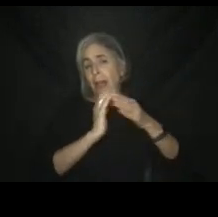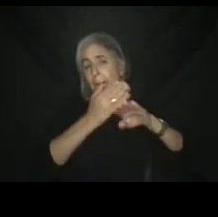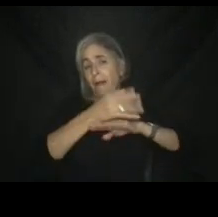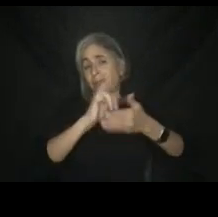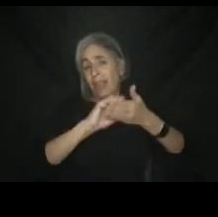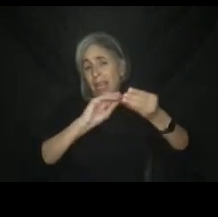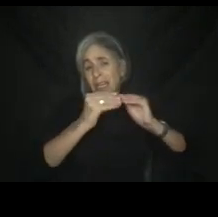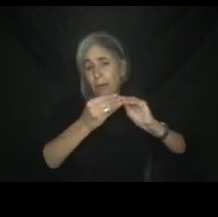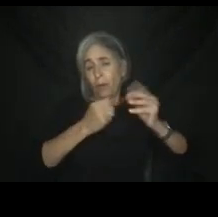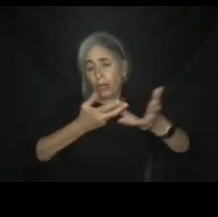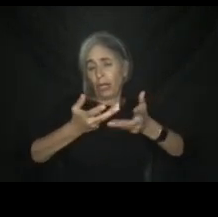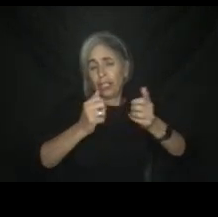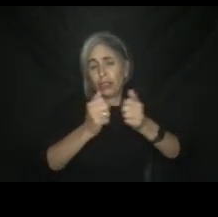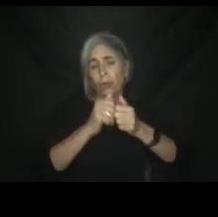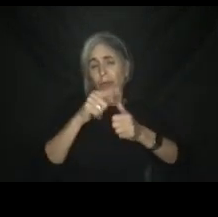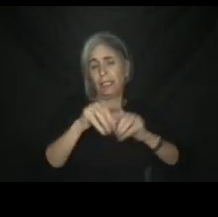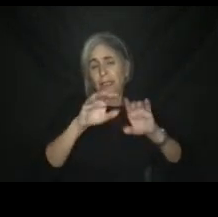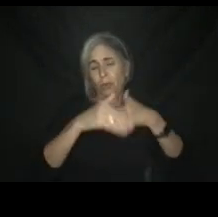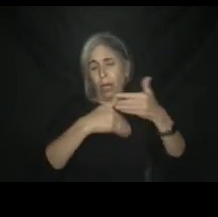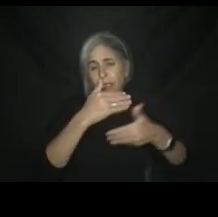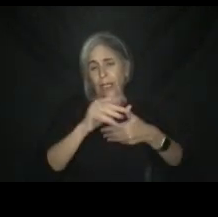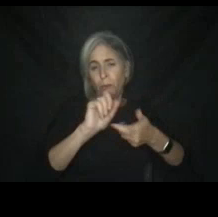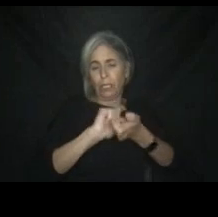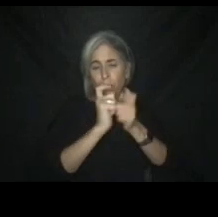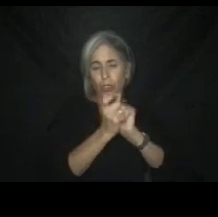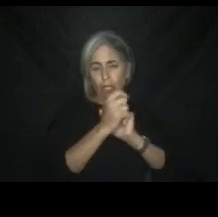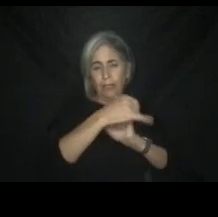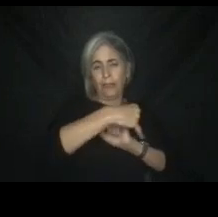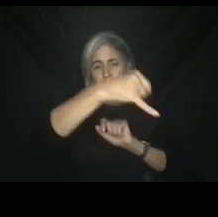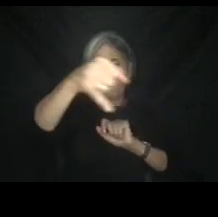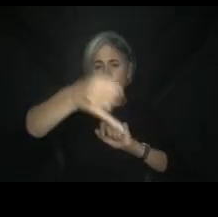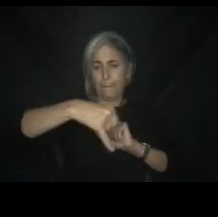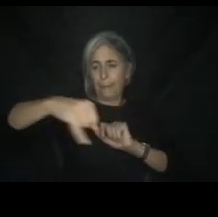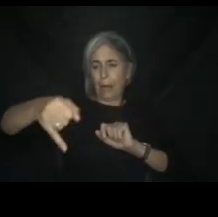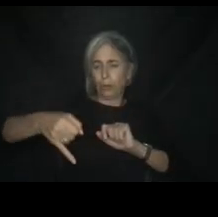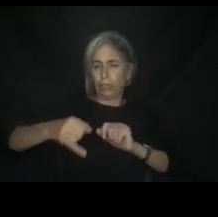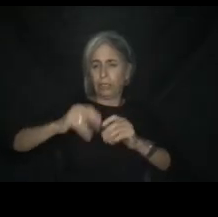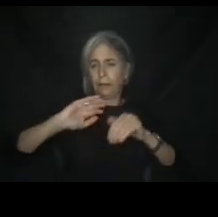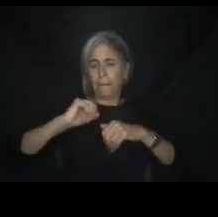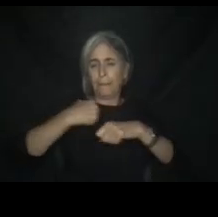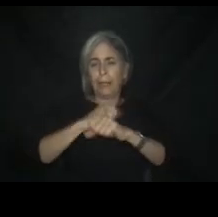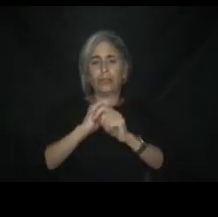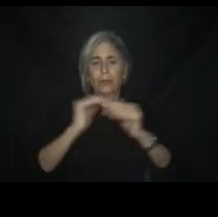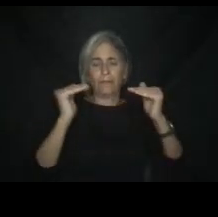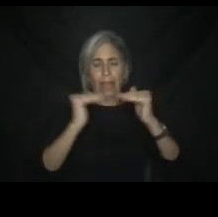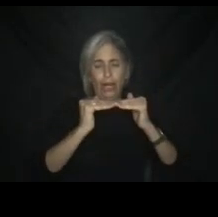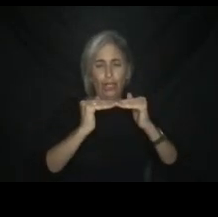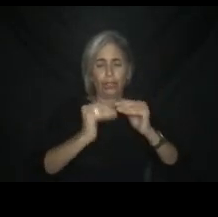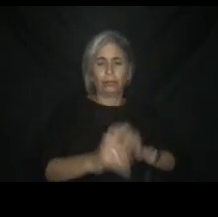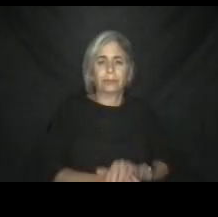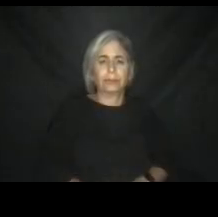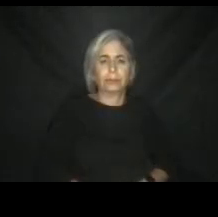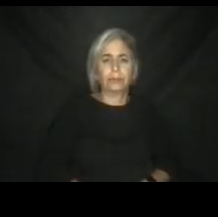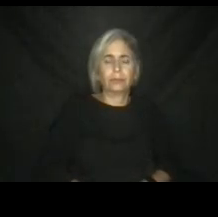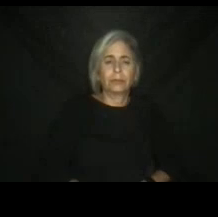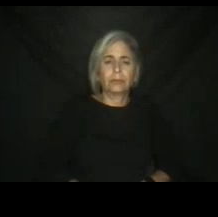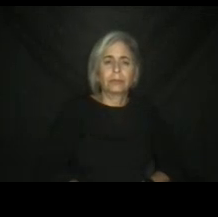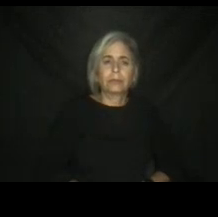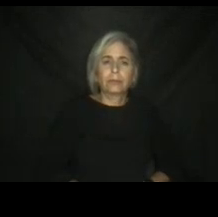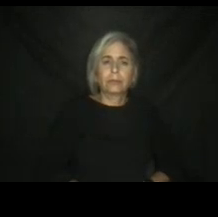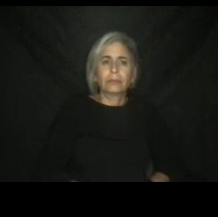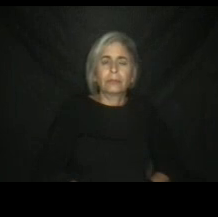this redistricting process, that we have to adjust the boundaries to make sure it's fair for every resident of the city. Next slide, please.